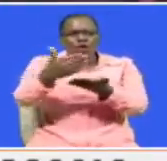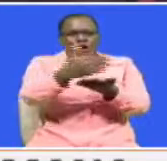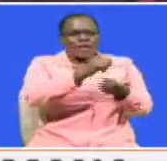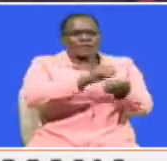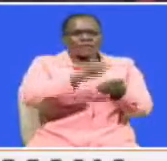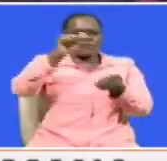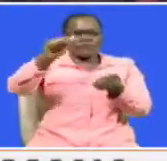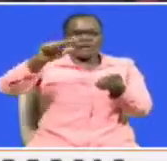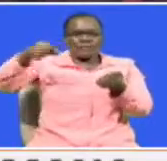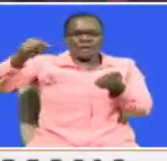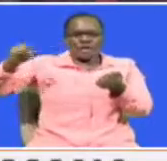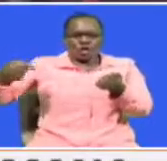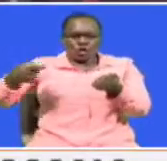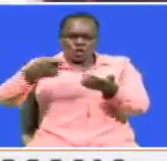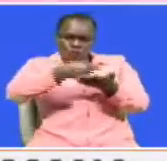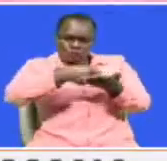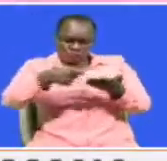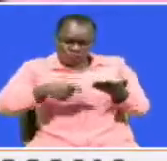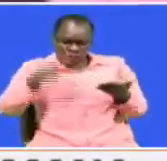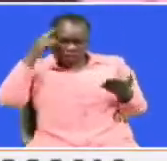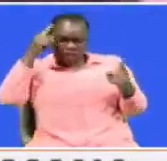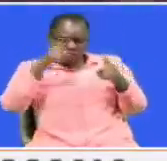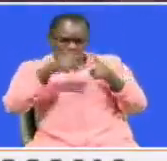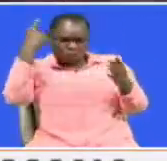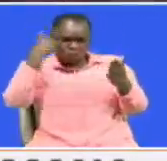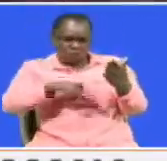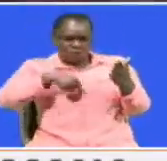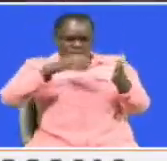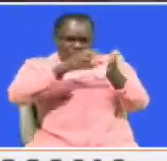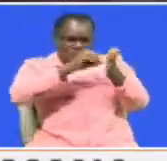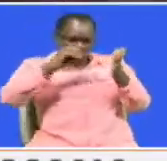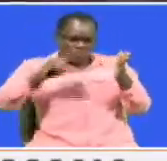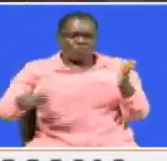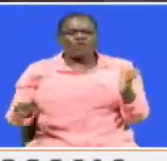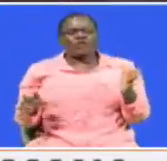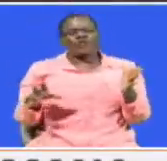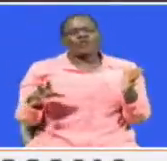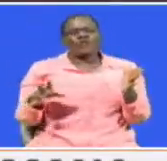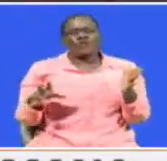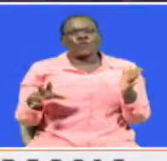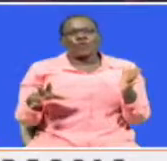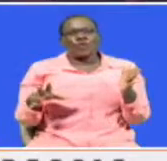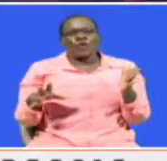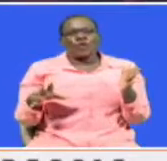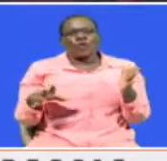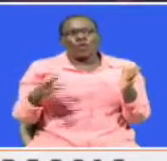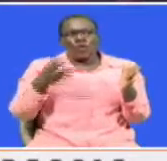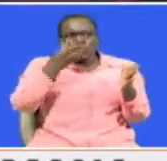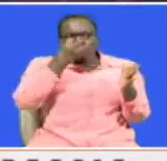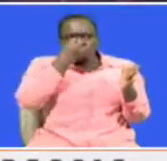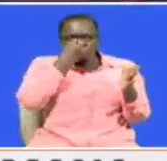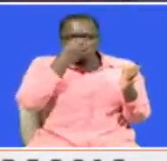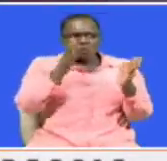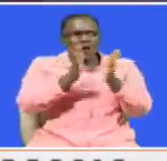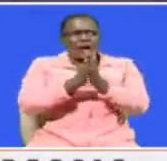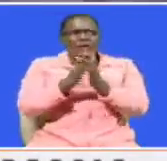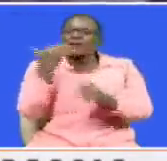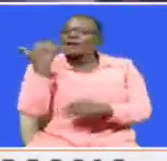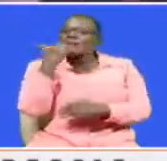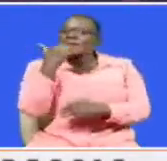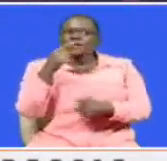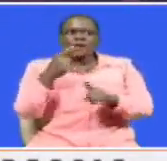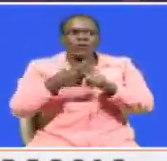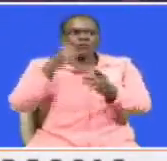million signatures so that we can remove William Ruto and Gachagua